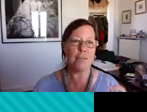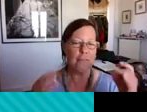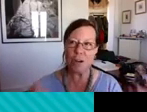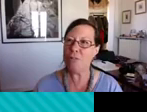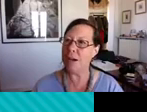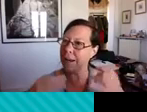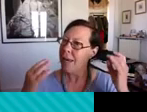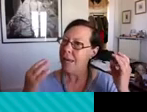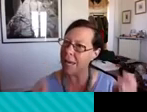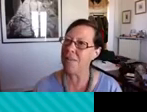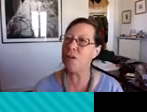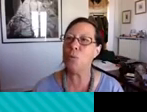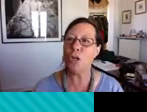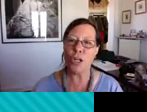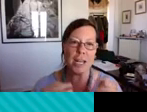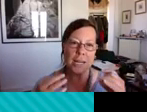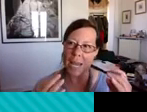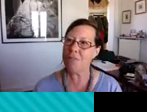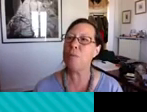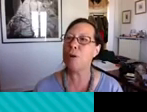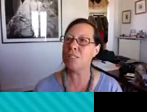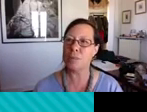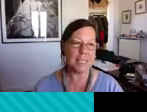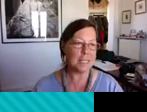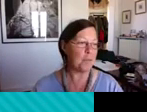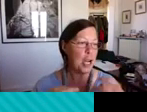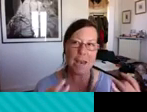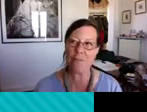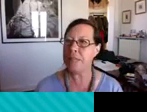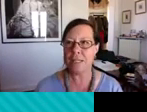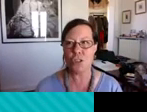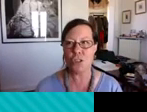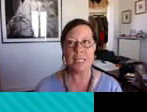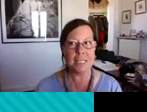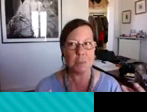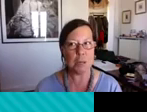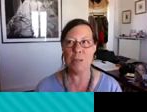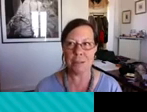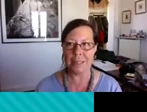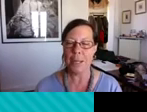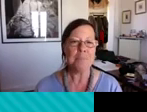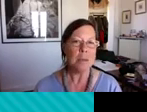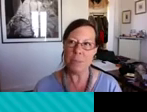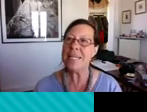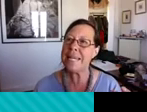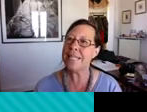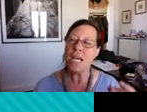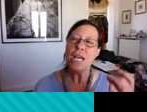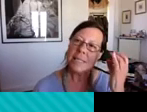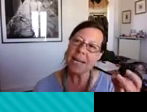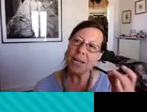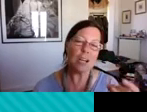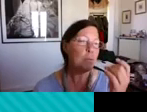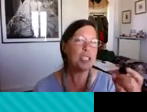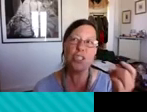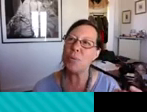carefully verifying every word in every press release for everything that she does publicly. Melinda Gates,